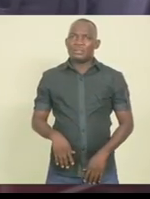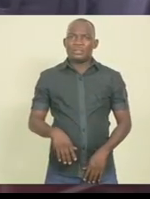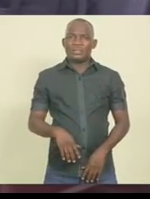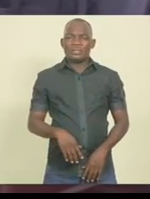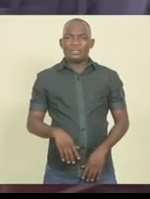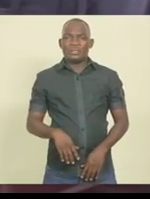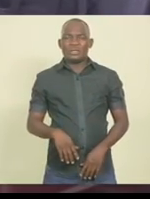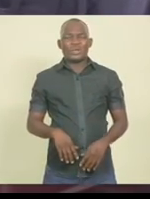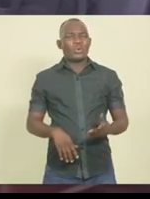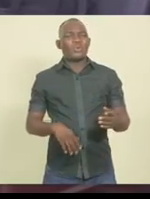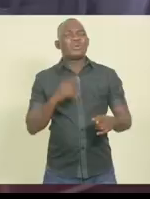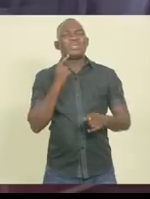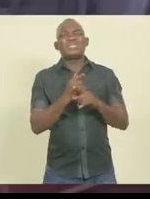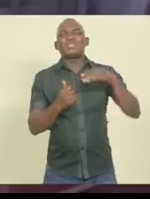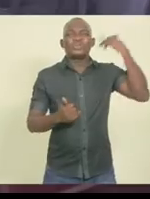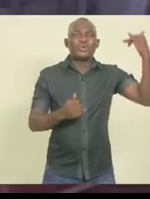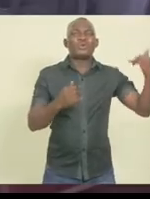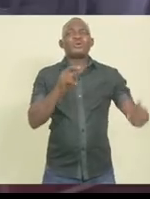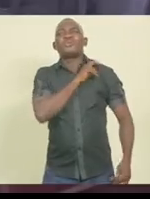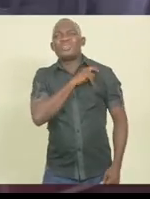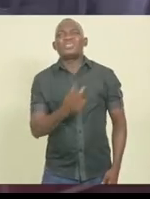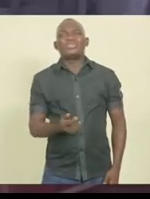Maybe we should just call the police.